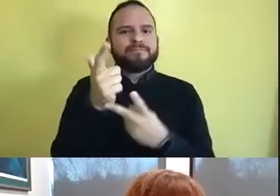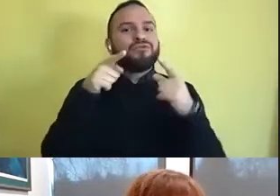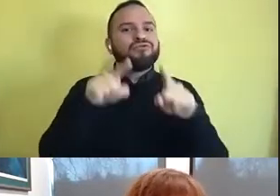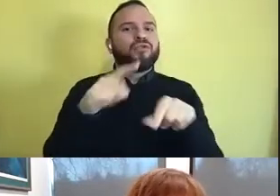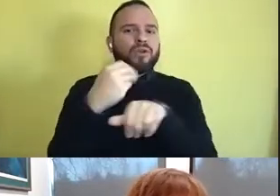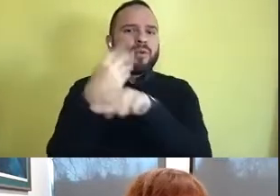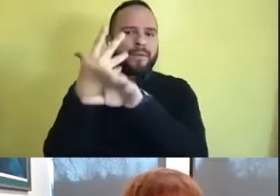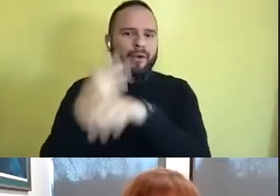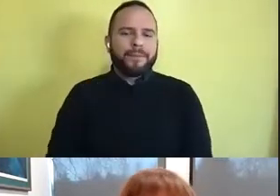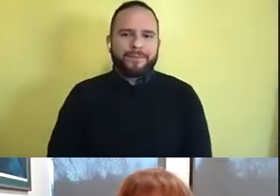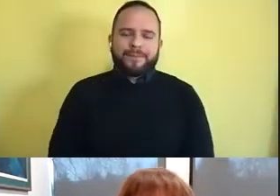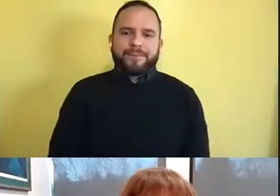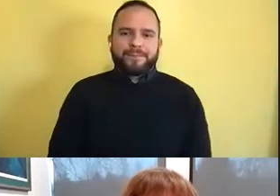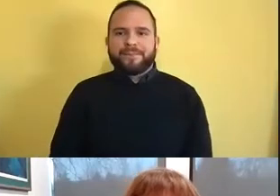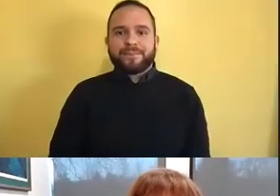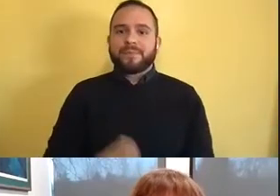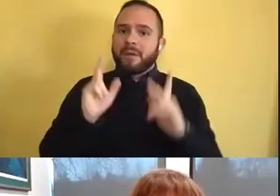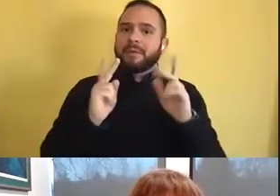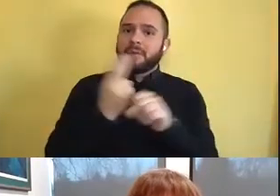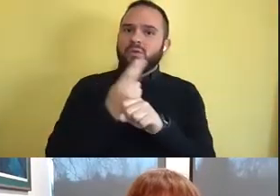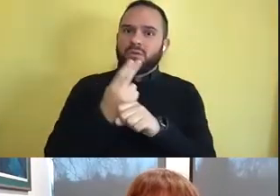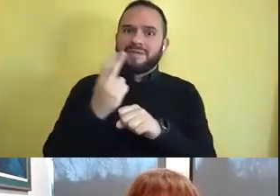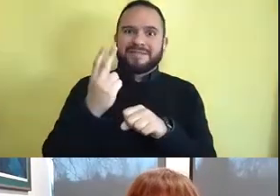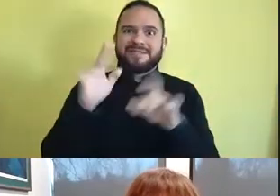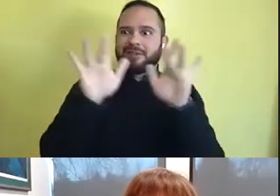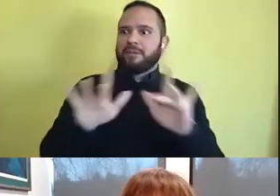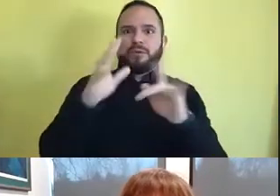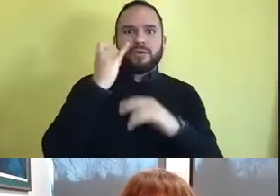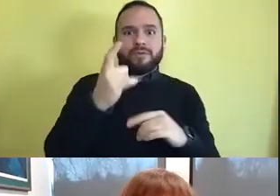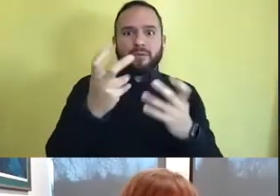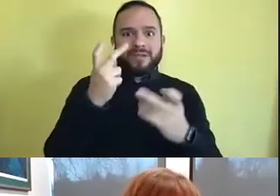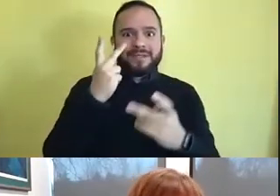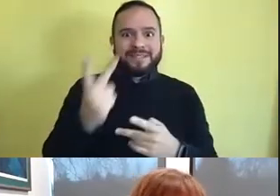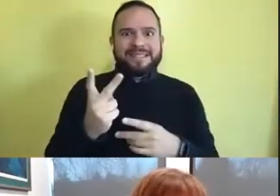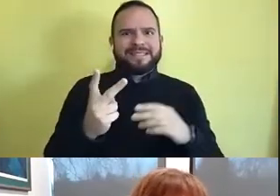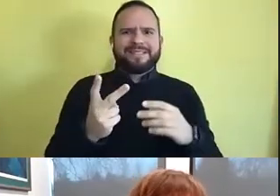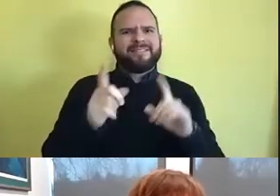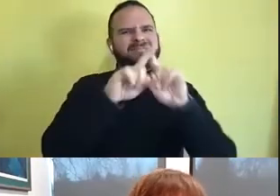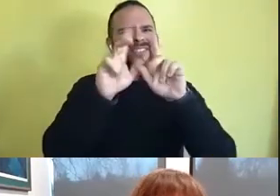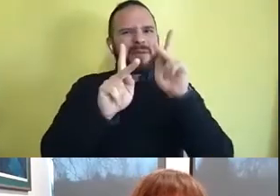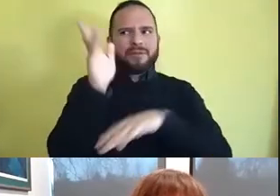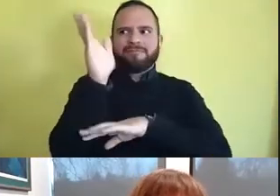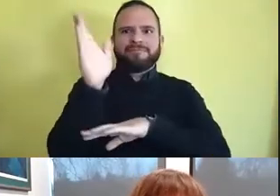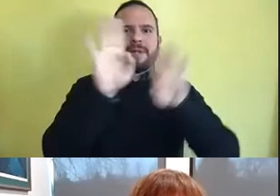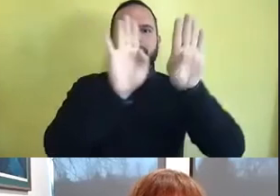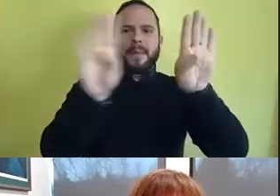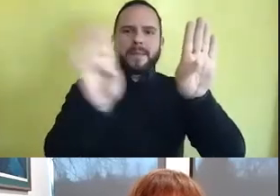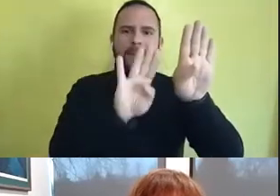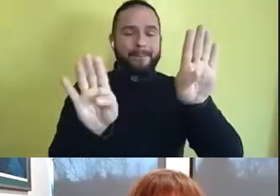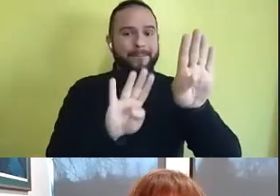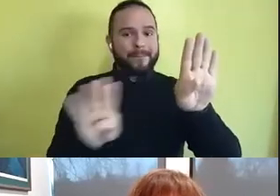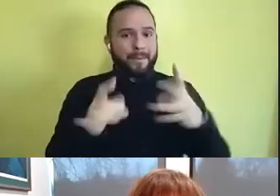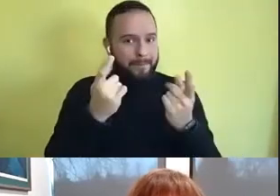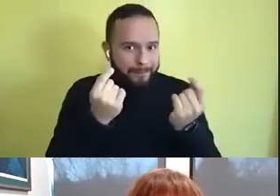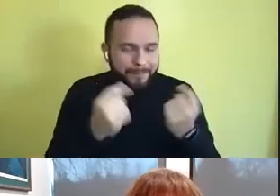For individuals who are using a computer and you want to see multiple speakers alongside the presentation, what you're going to do is go to view